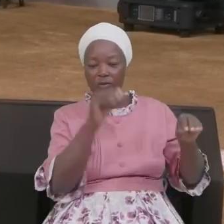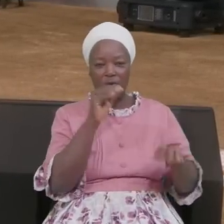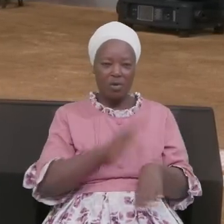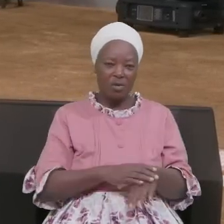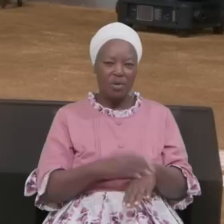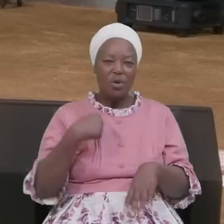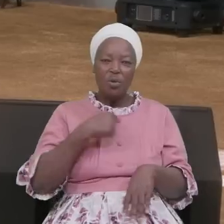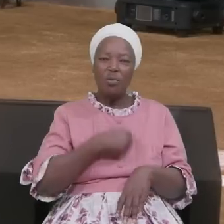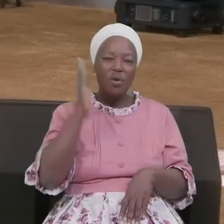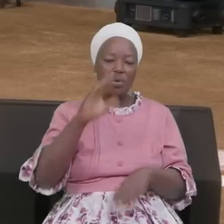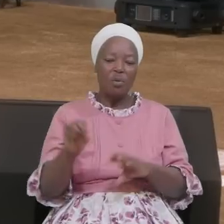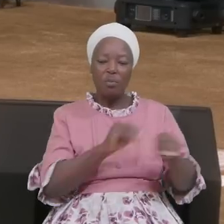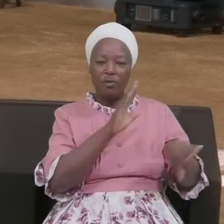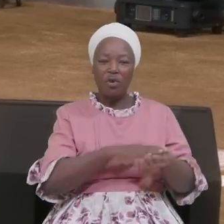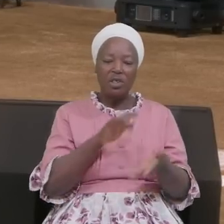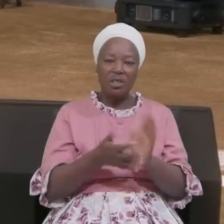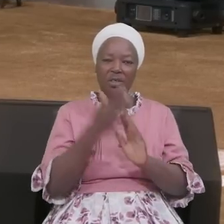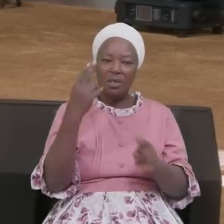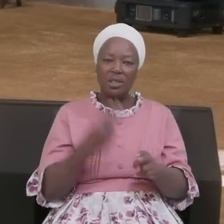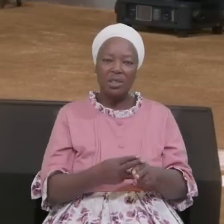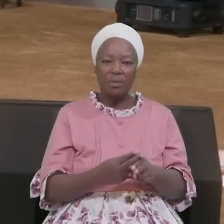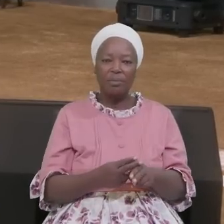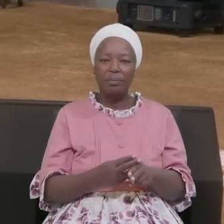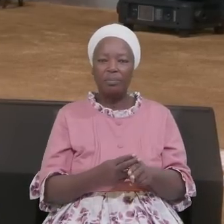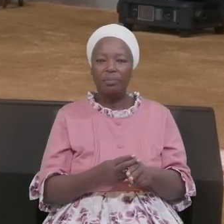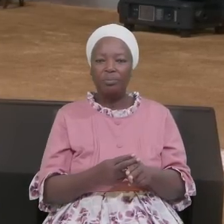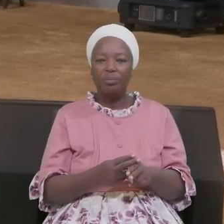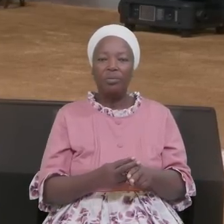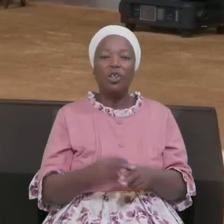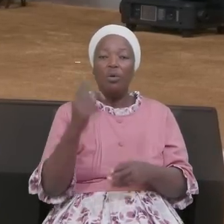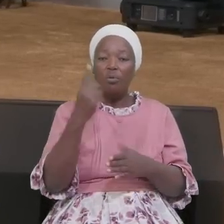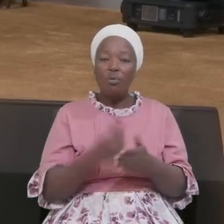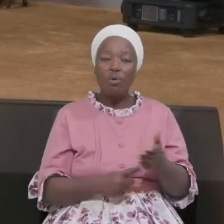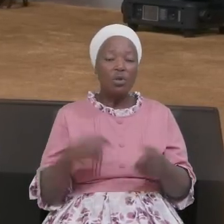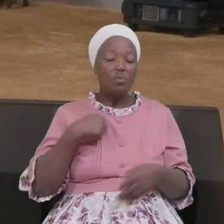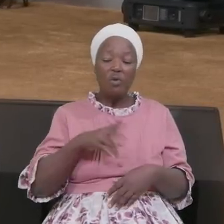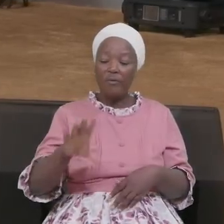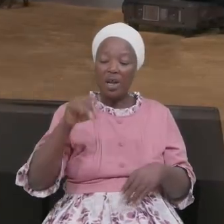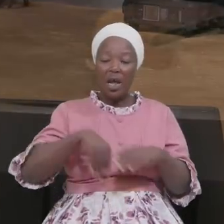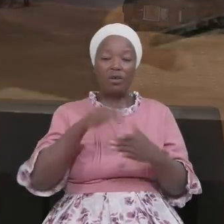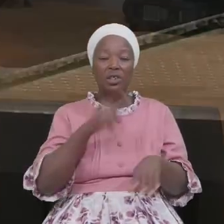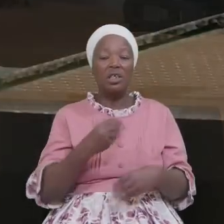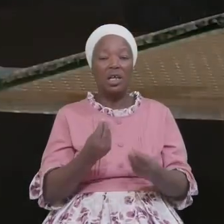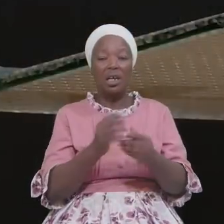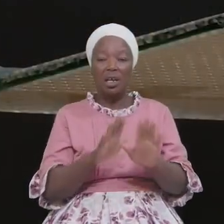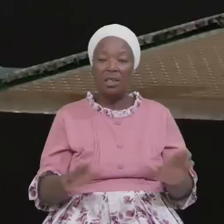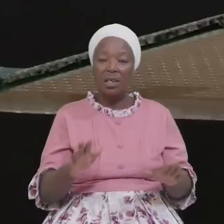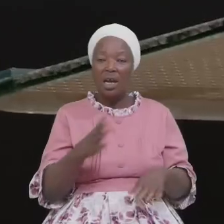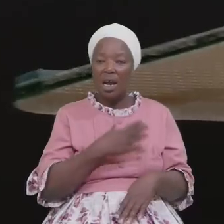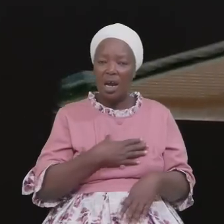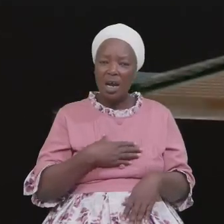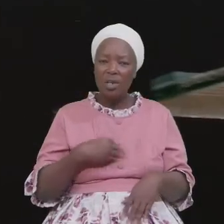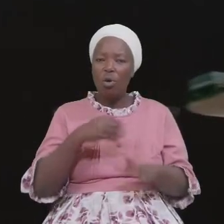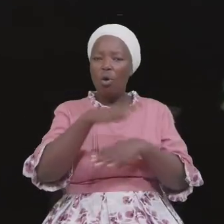on. The signs of the times, what we discovered in the land, and